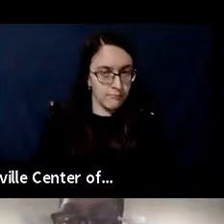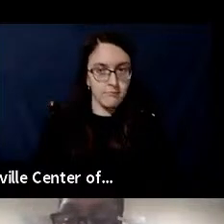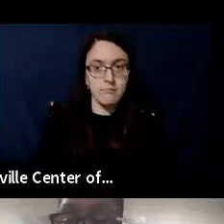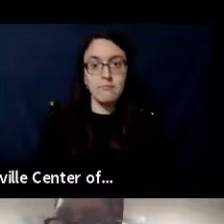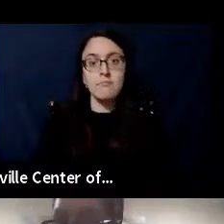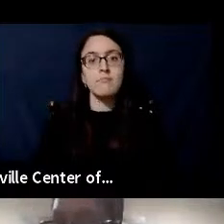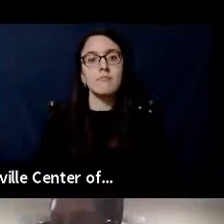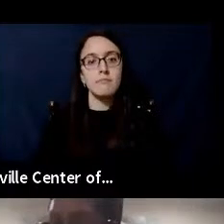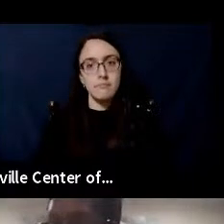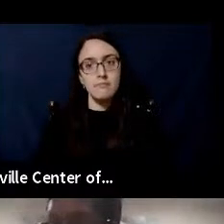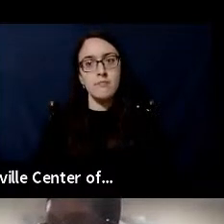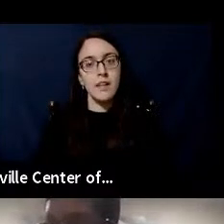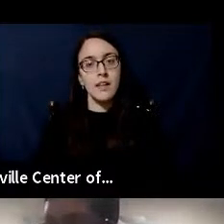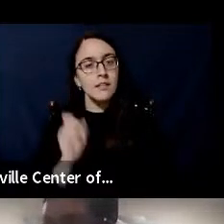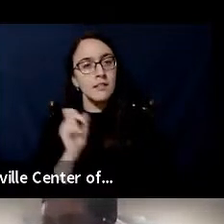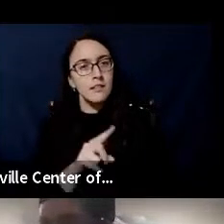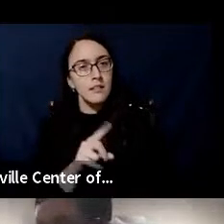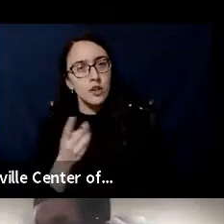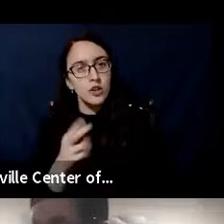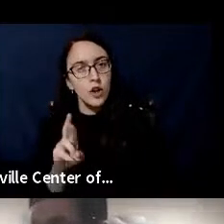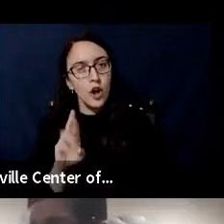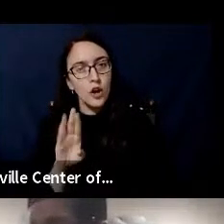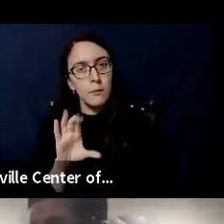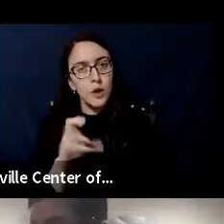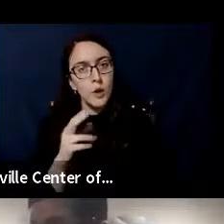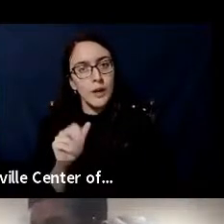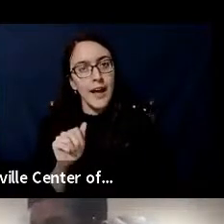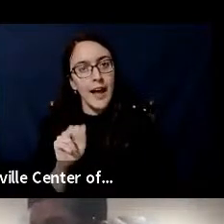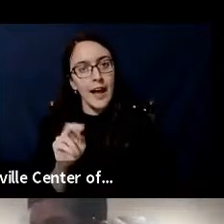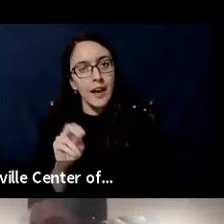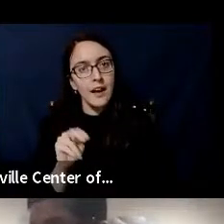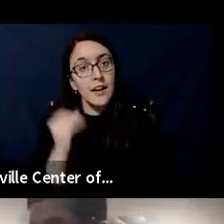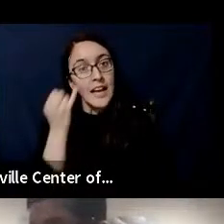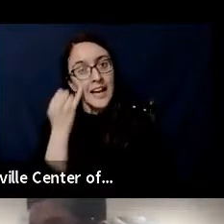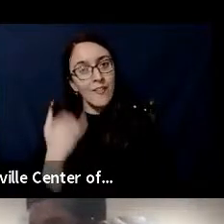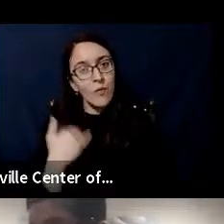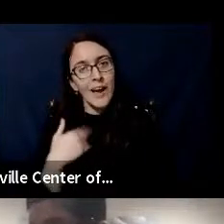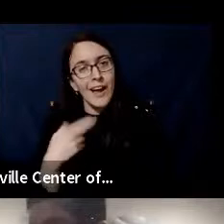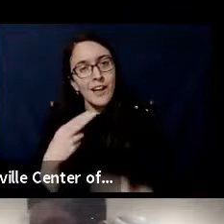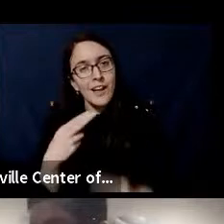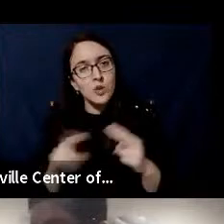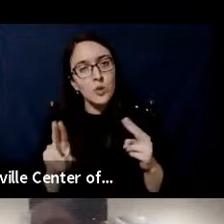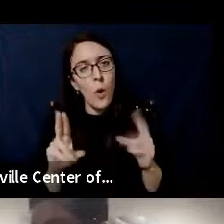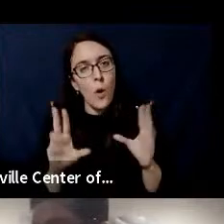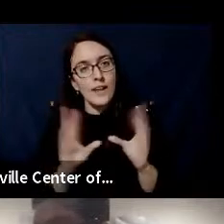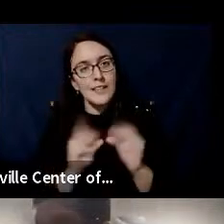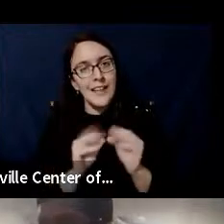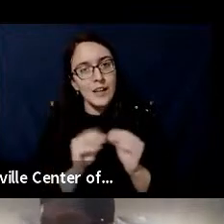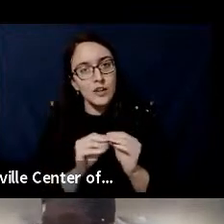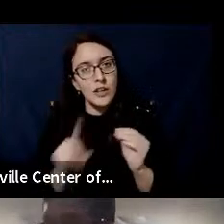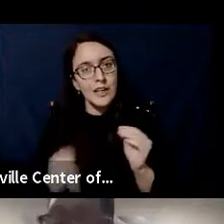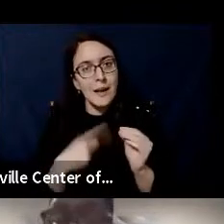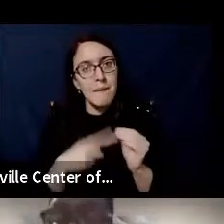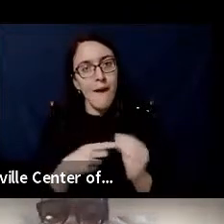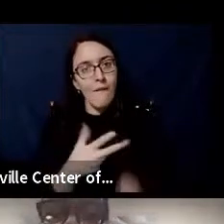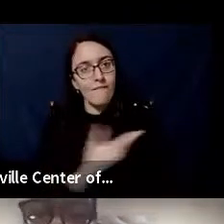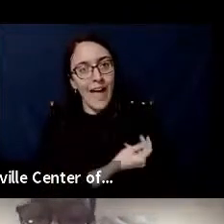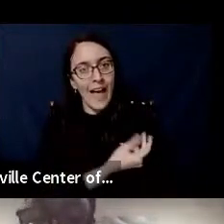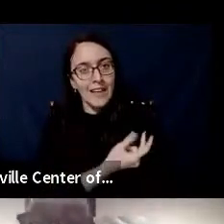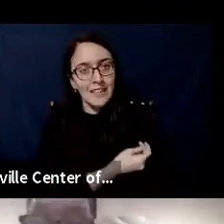To Dr. Buchanan, if we were to have a short session on vaccines at the next